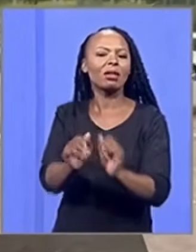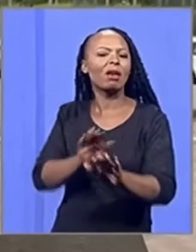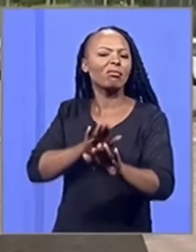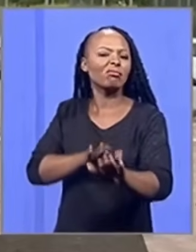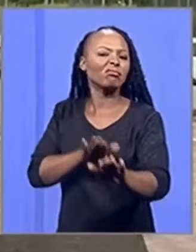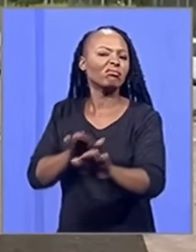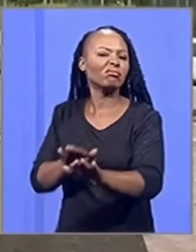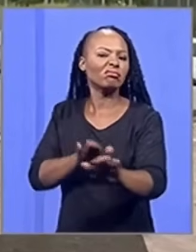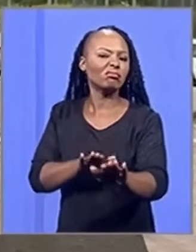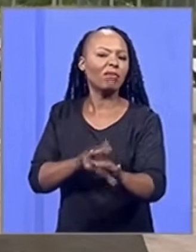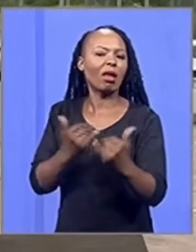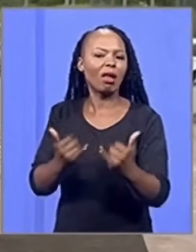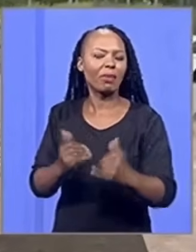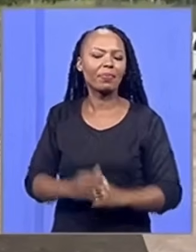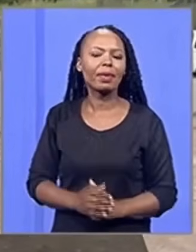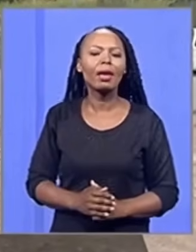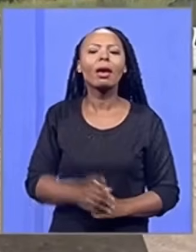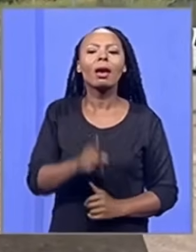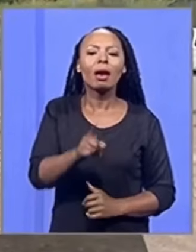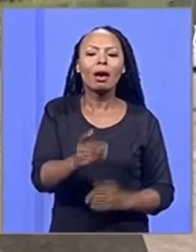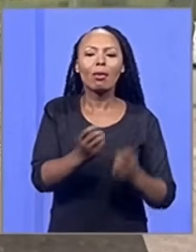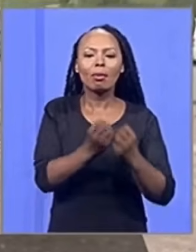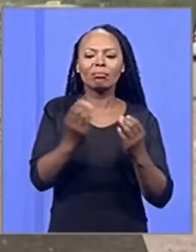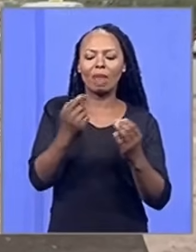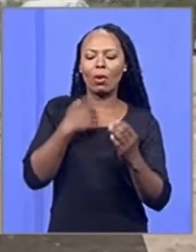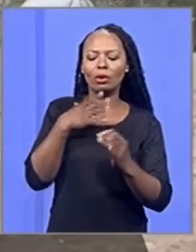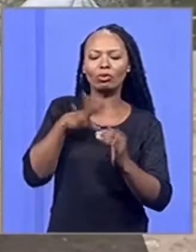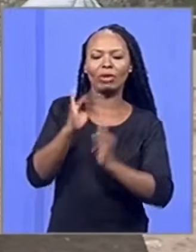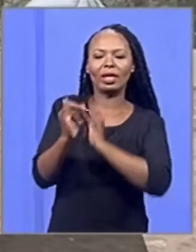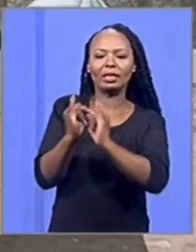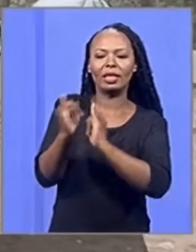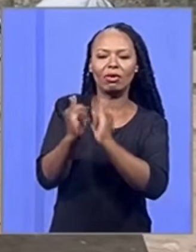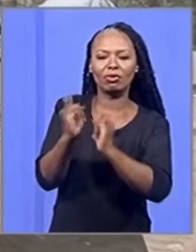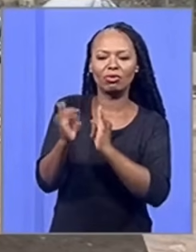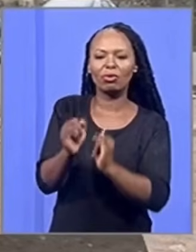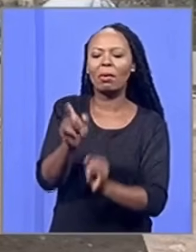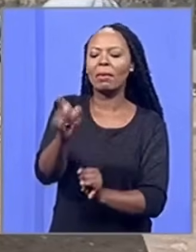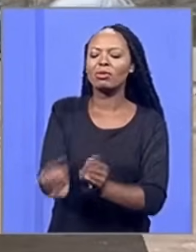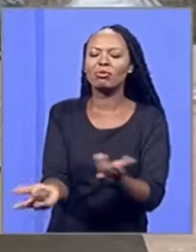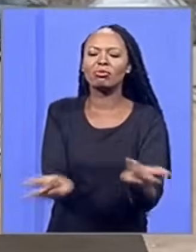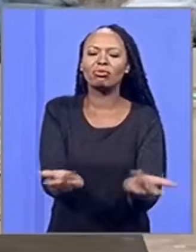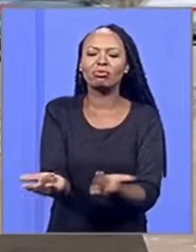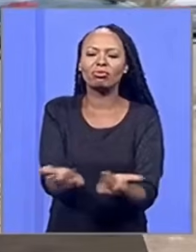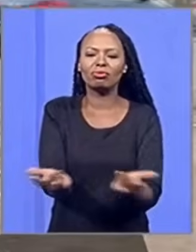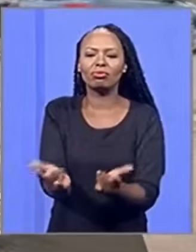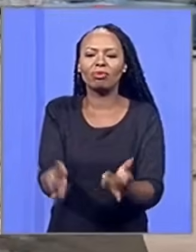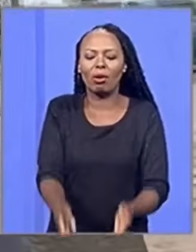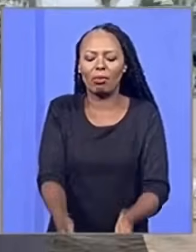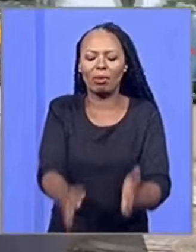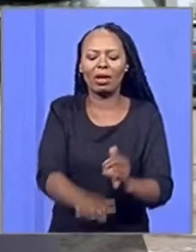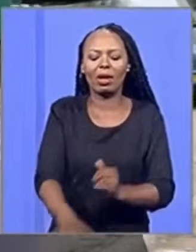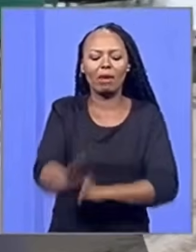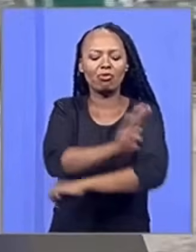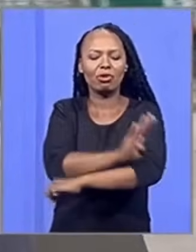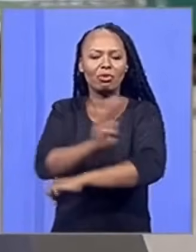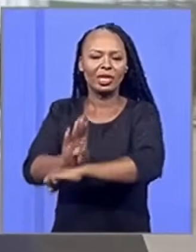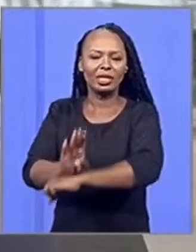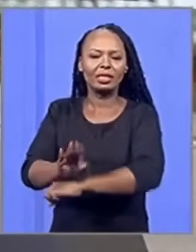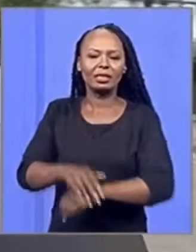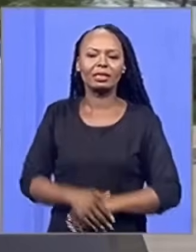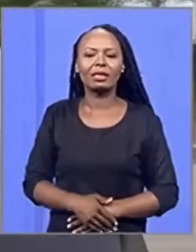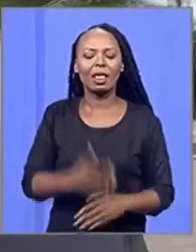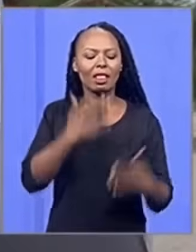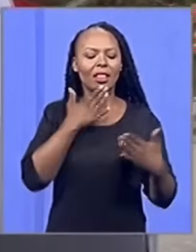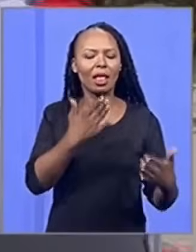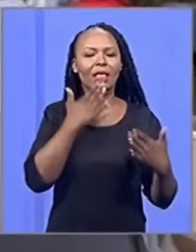buisana le bangwe ba badiri ba e leng gore ba rekisa mo molelwaneng wa Beitbridge. Takura ke lebogela nako ya gago mo kanaleng